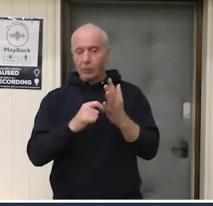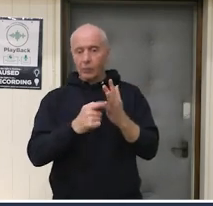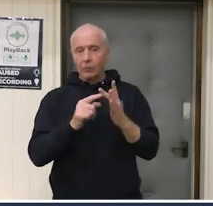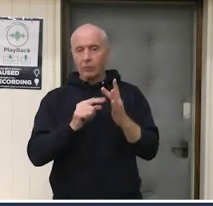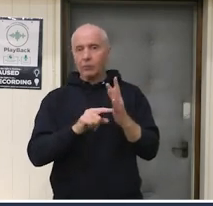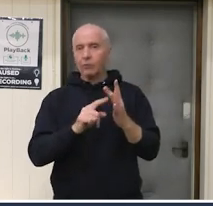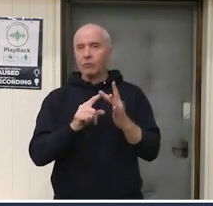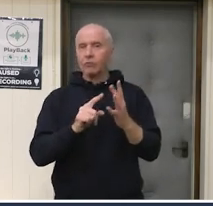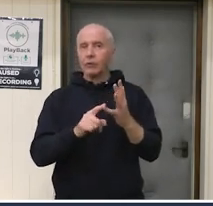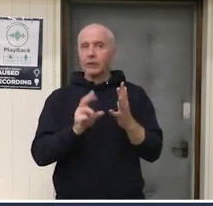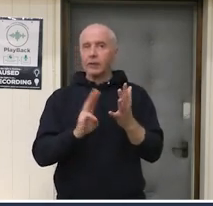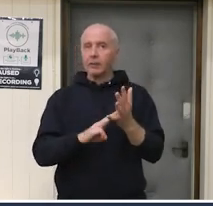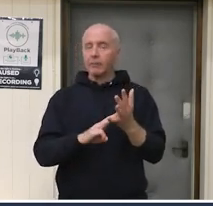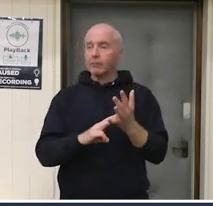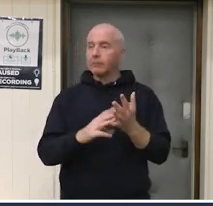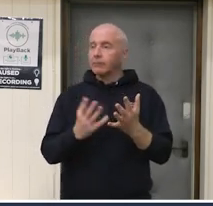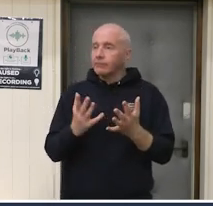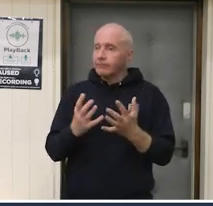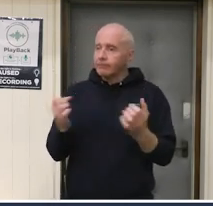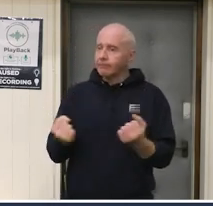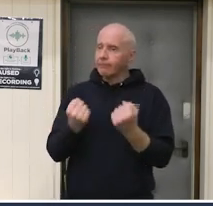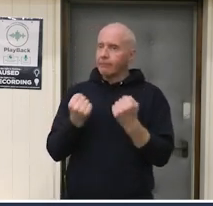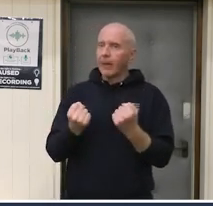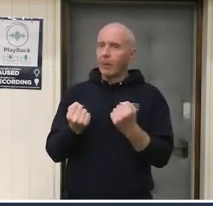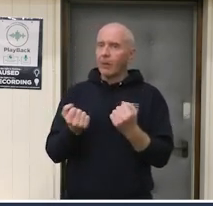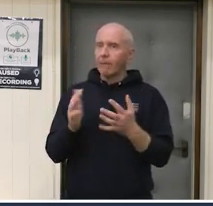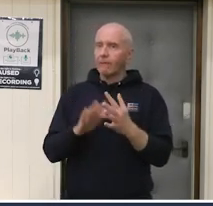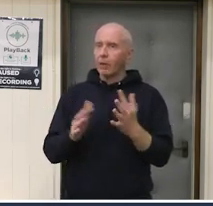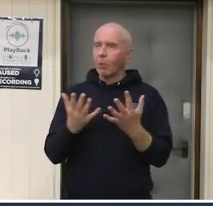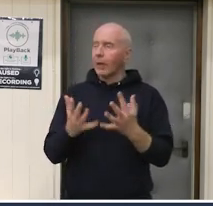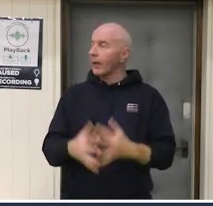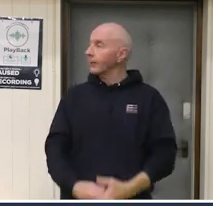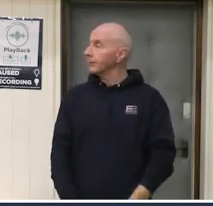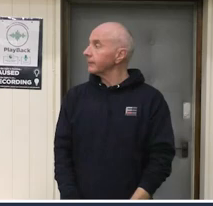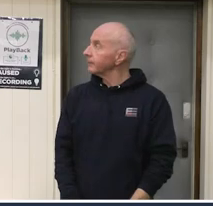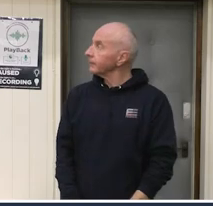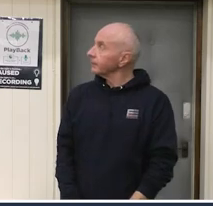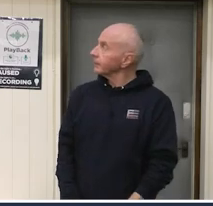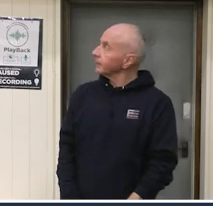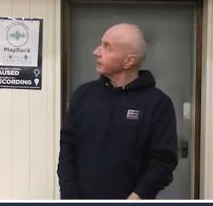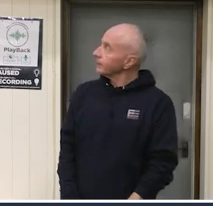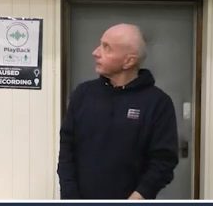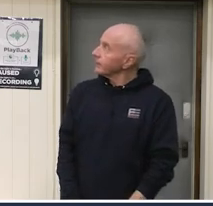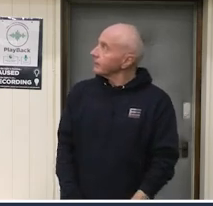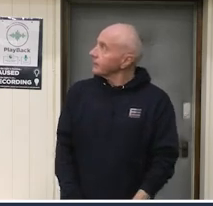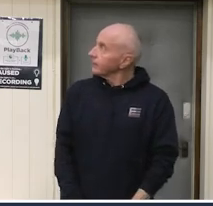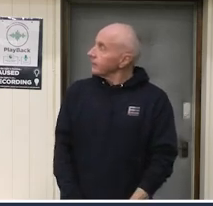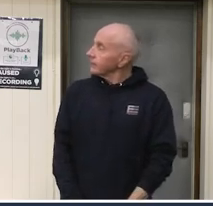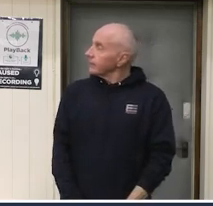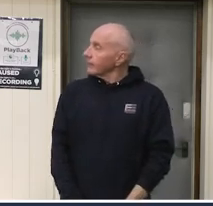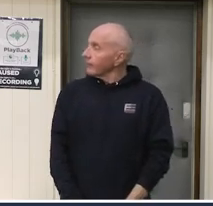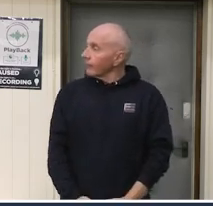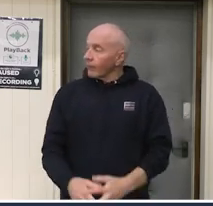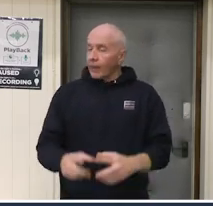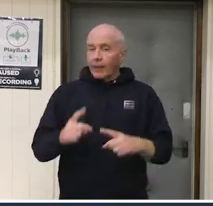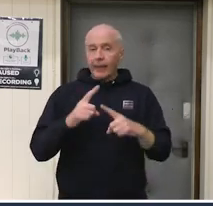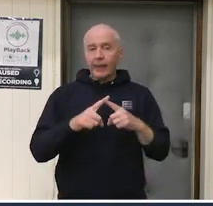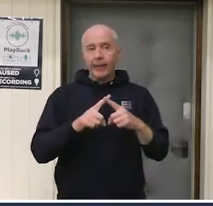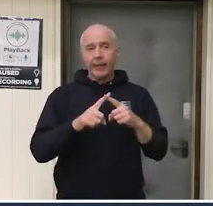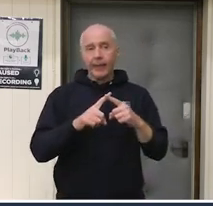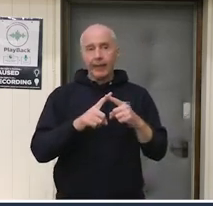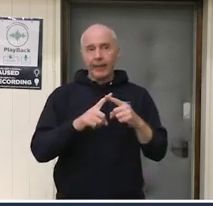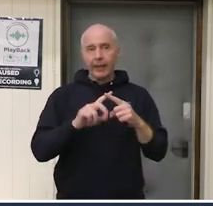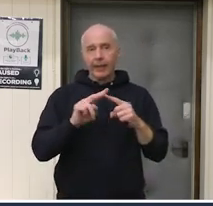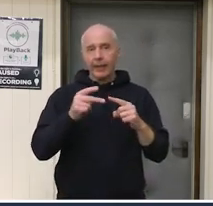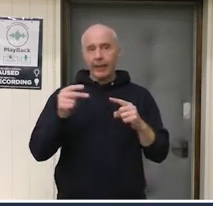does the energy come from? Well, so this is the only equation in the talk, E equals mc squared. It's